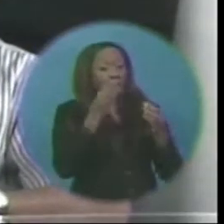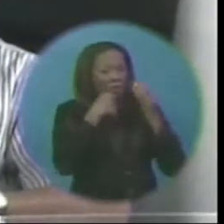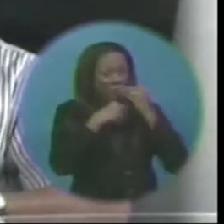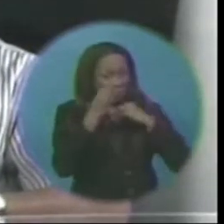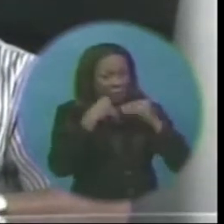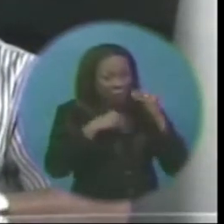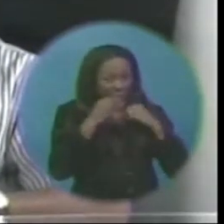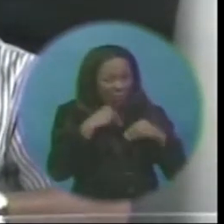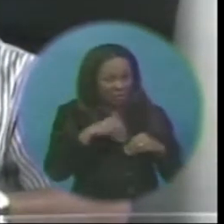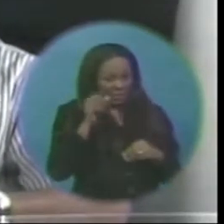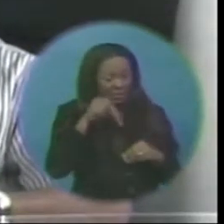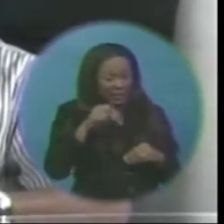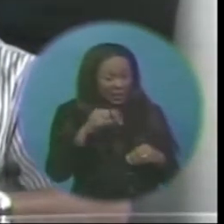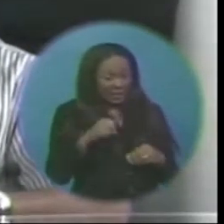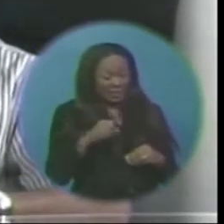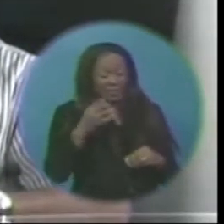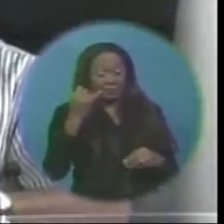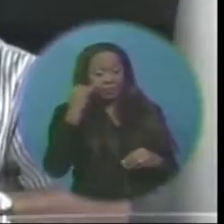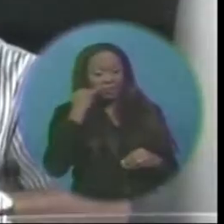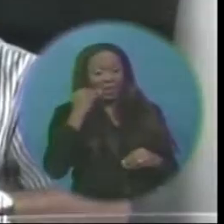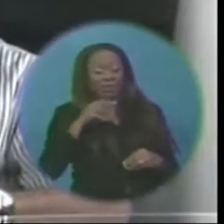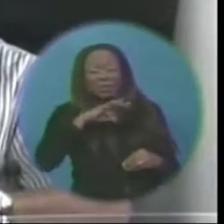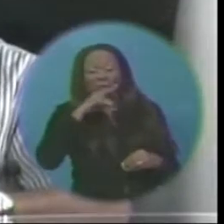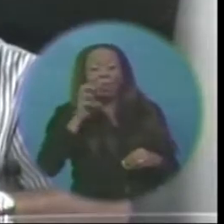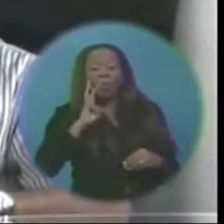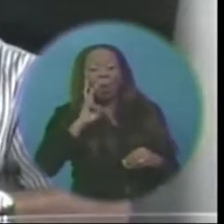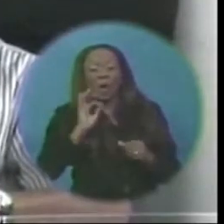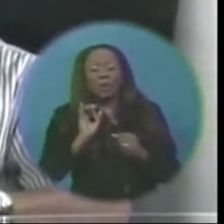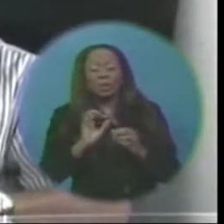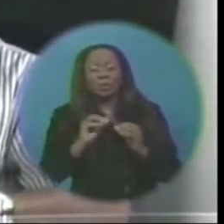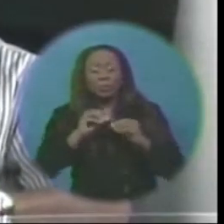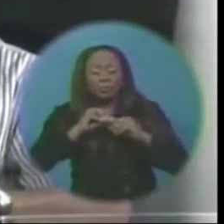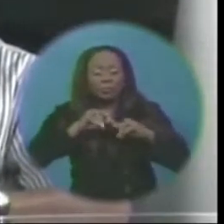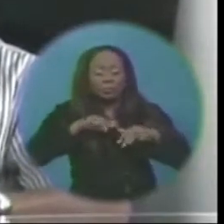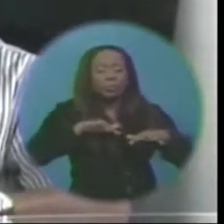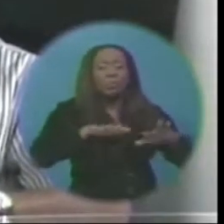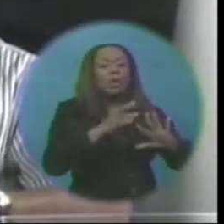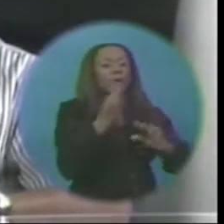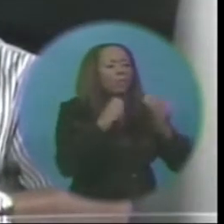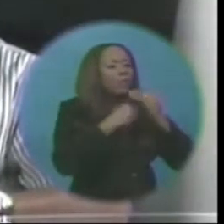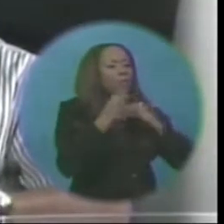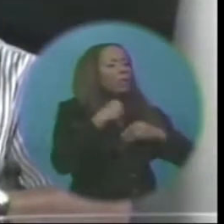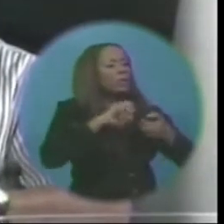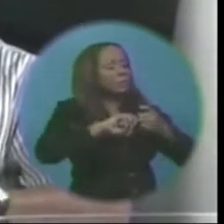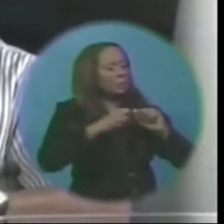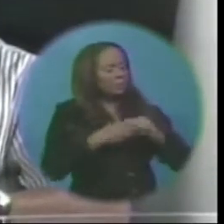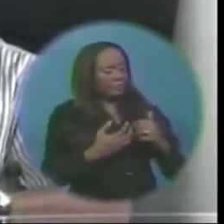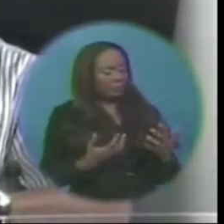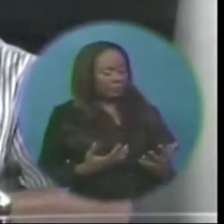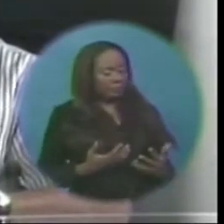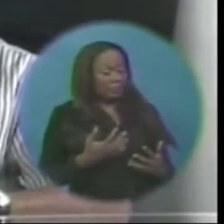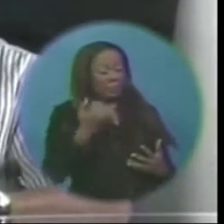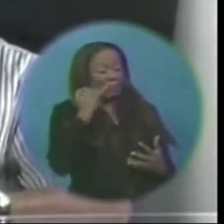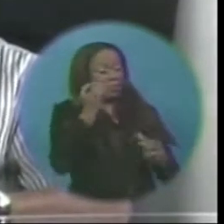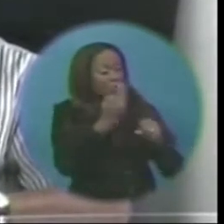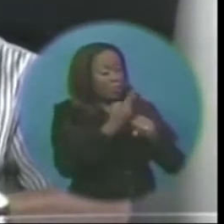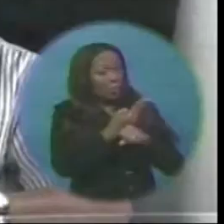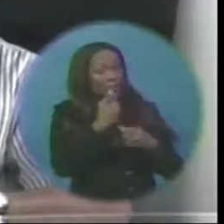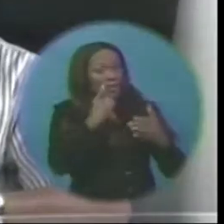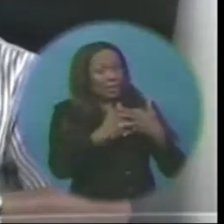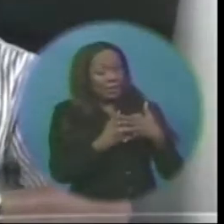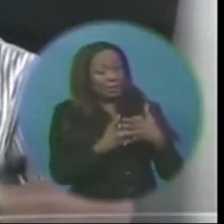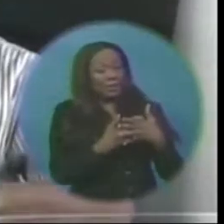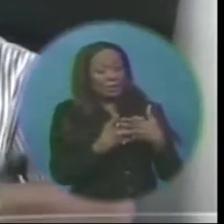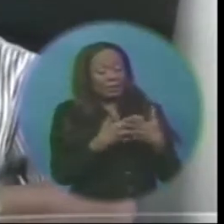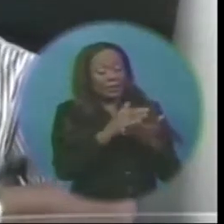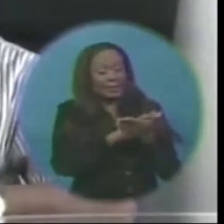or contamination of your potable water supply. And I think if we take the basic hygiene methods